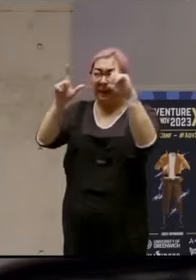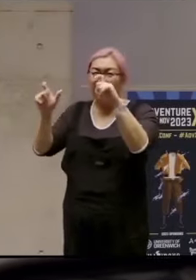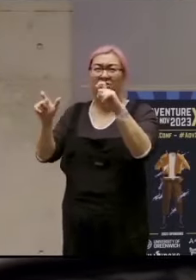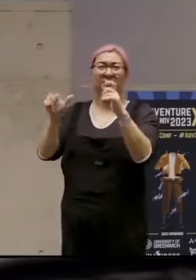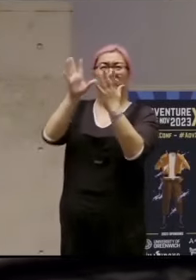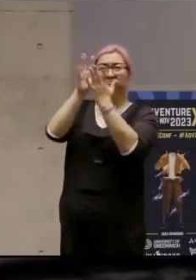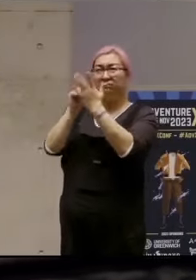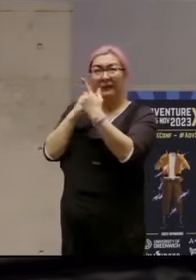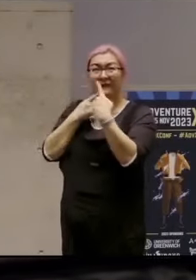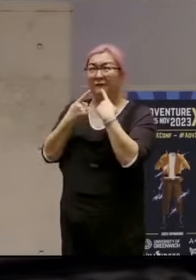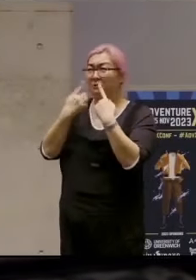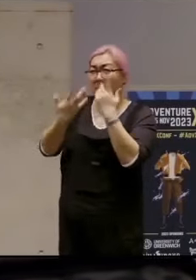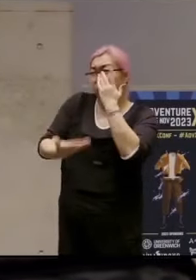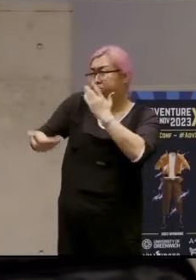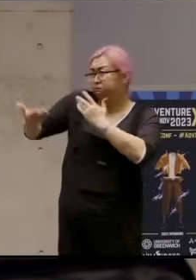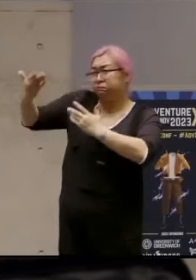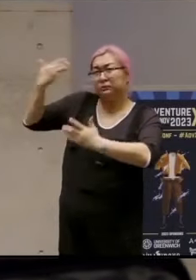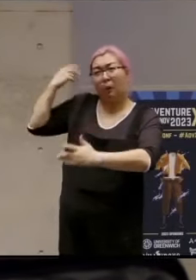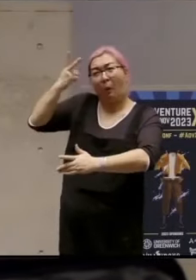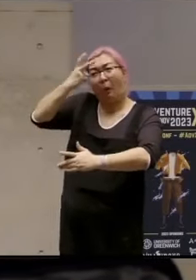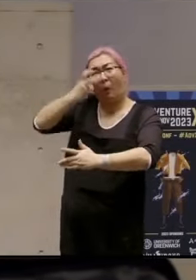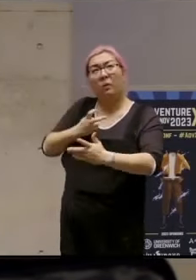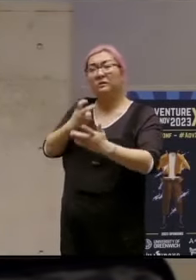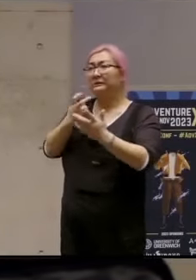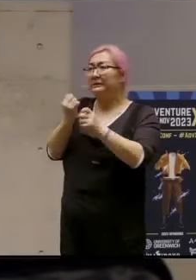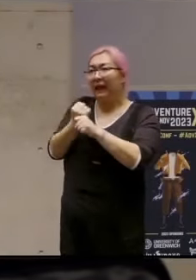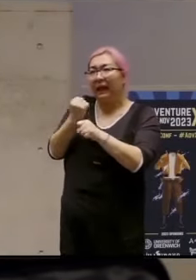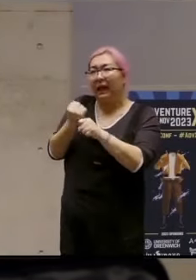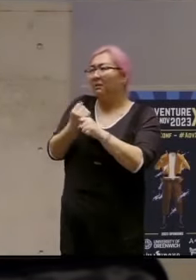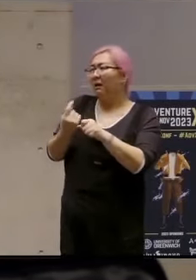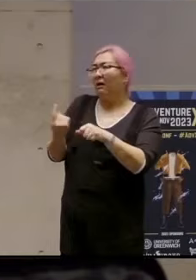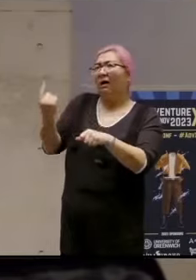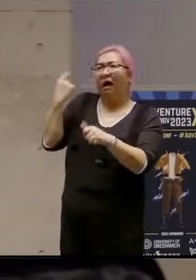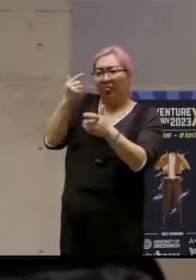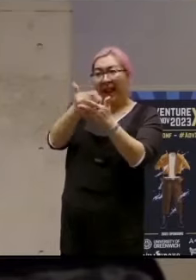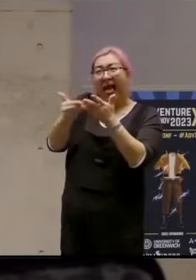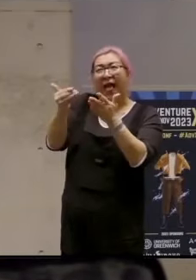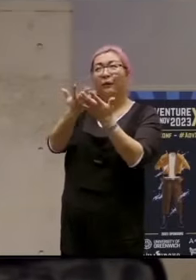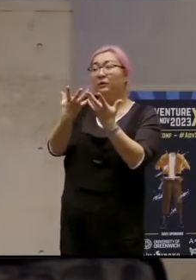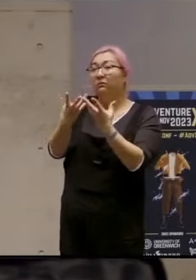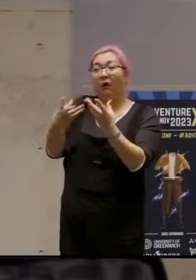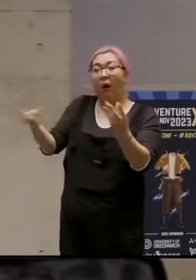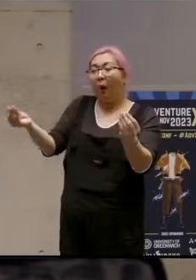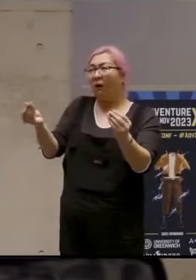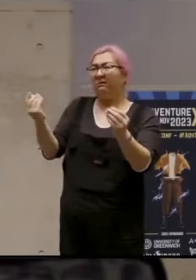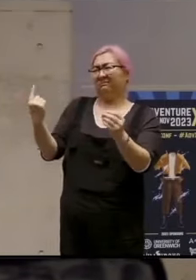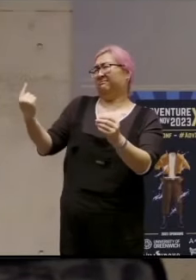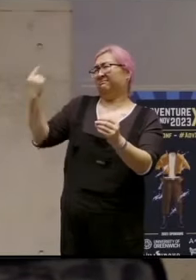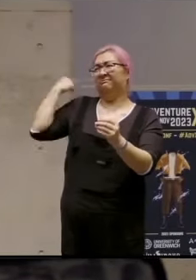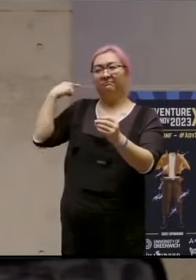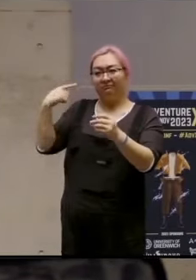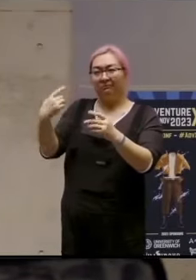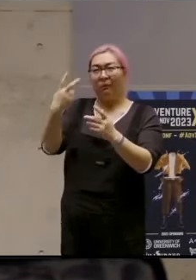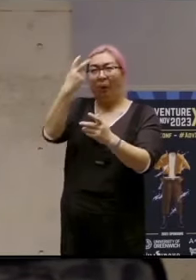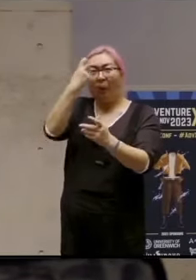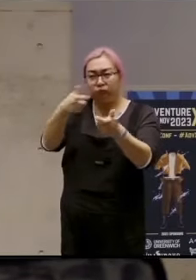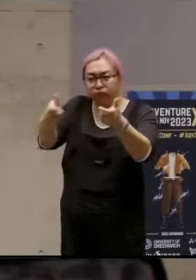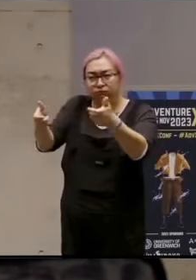I mean, if the languages are gone, the platforms are gone, how do you find the people you